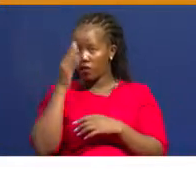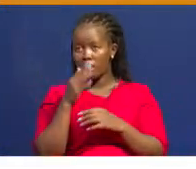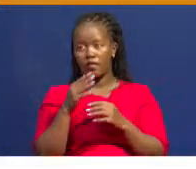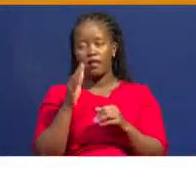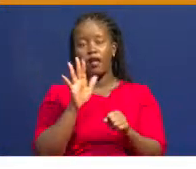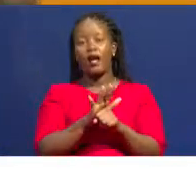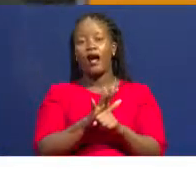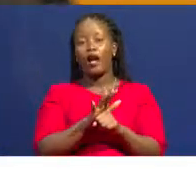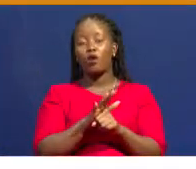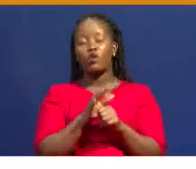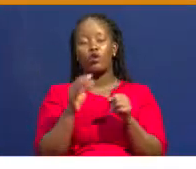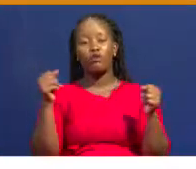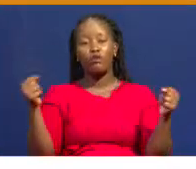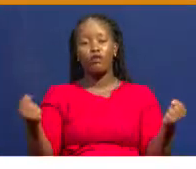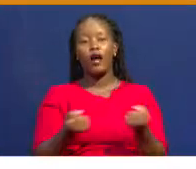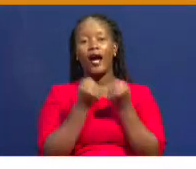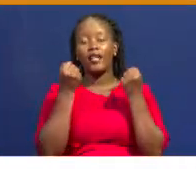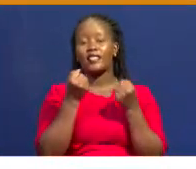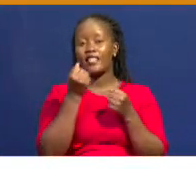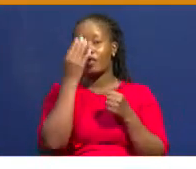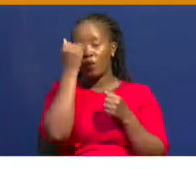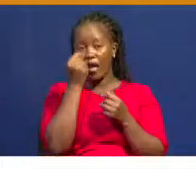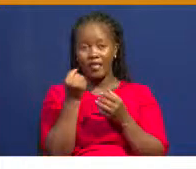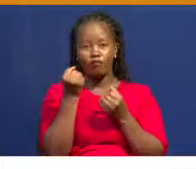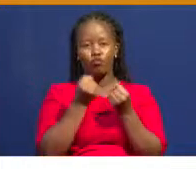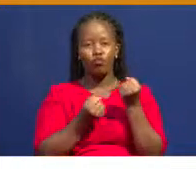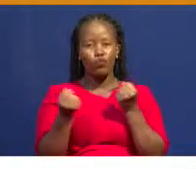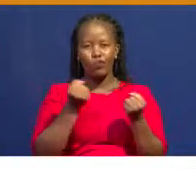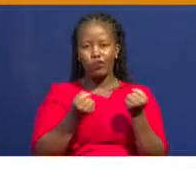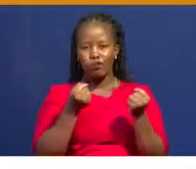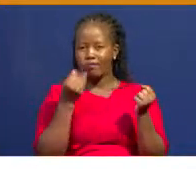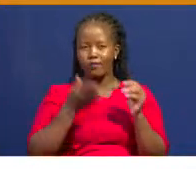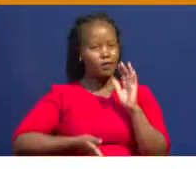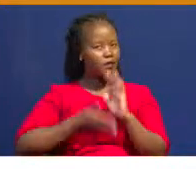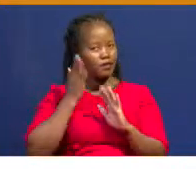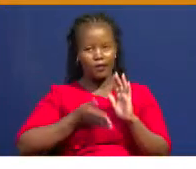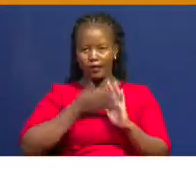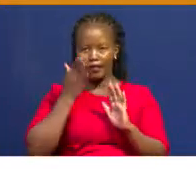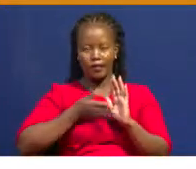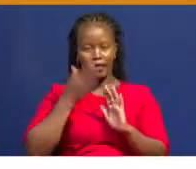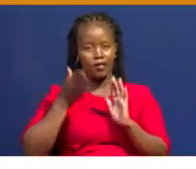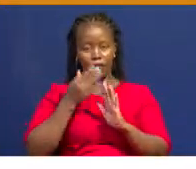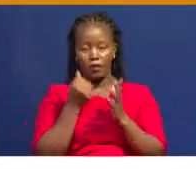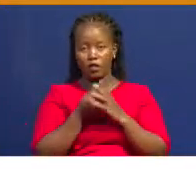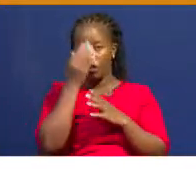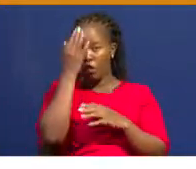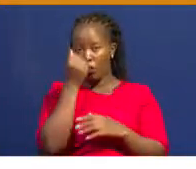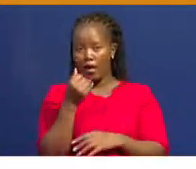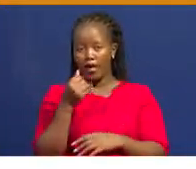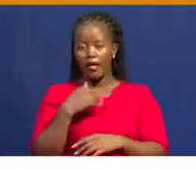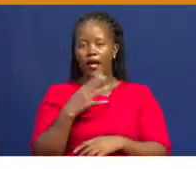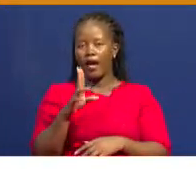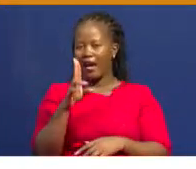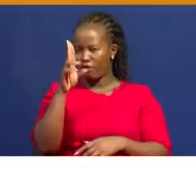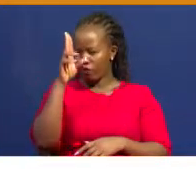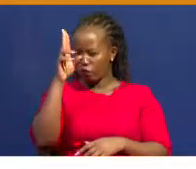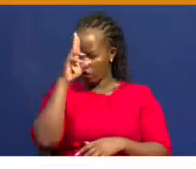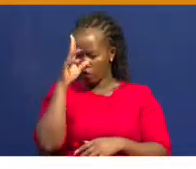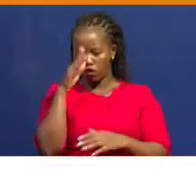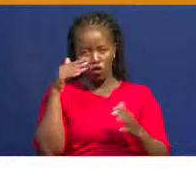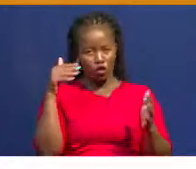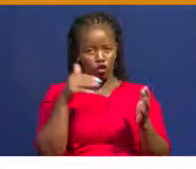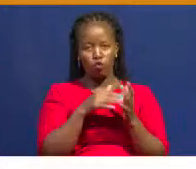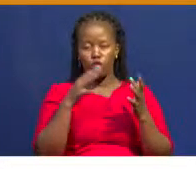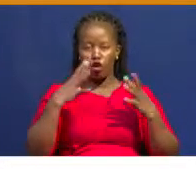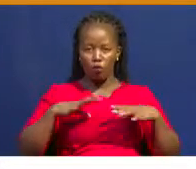speed. And that is why we have speed limiters. That is why we have the operation, we have the police on the road to deter people